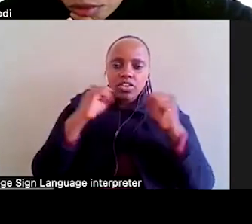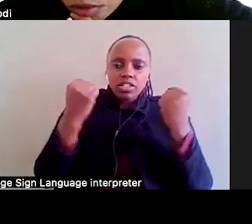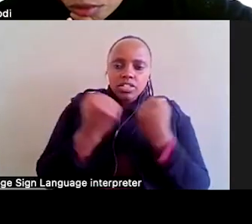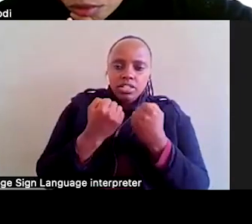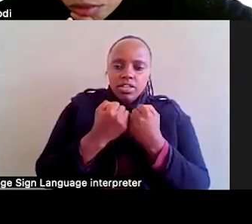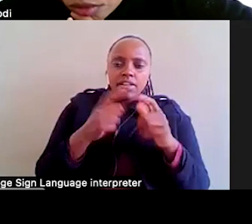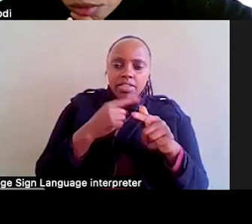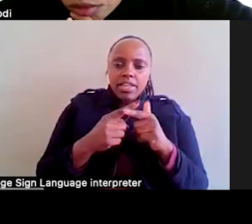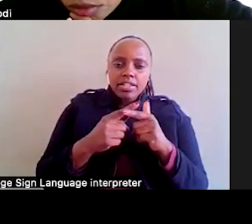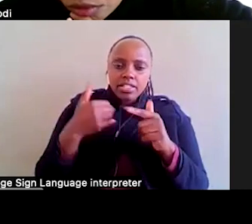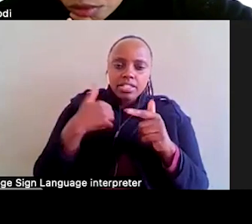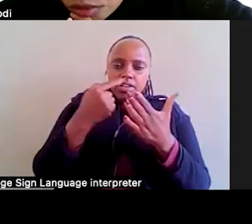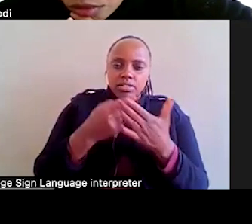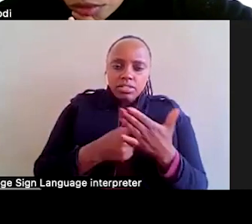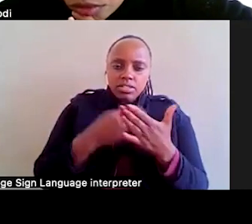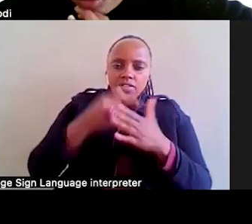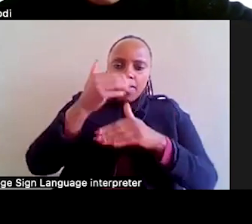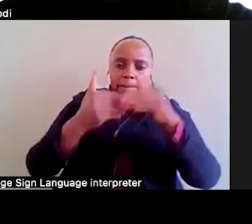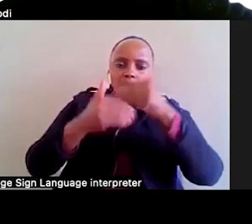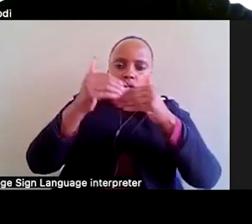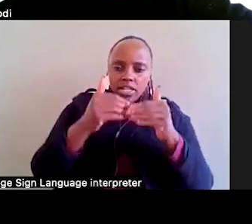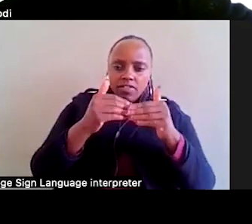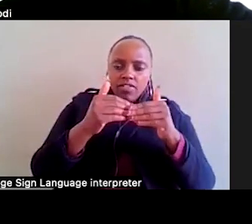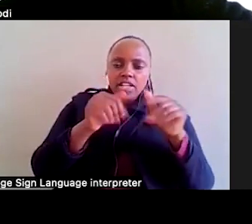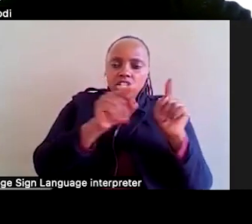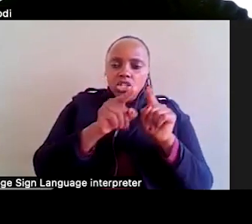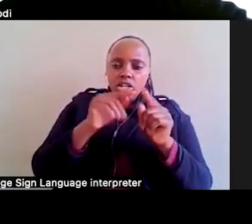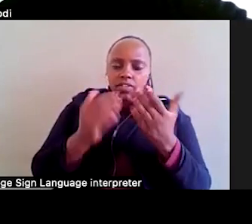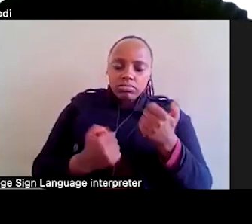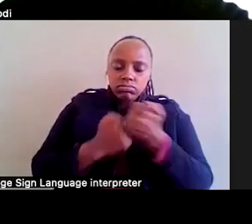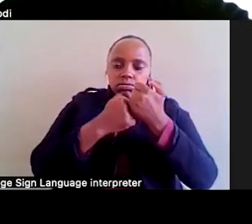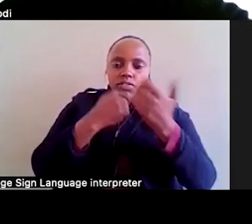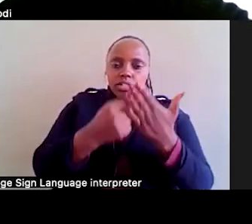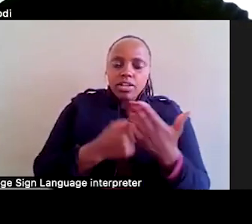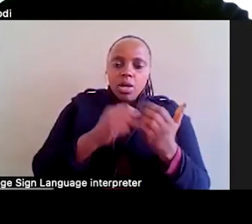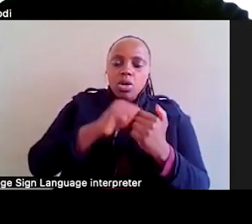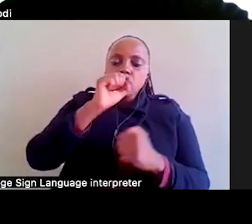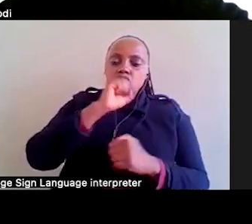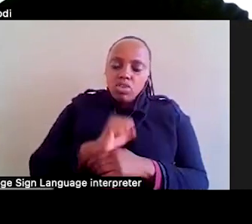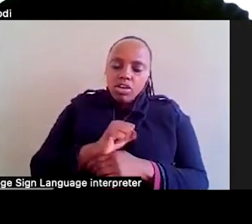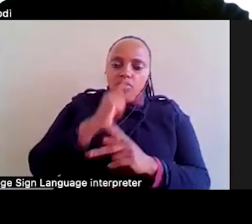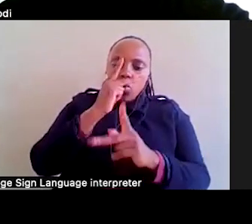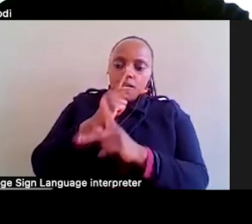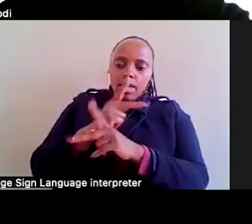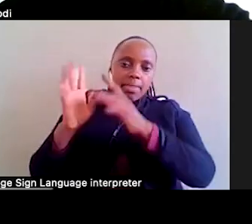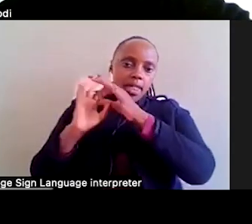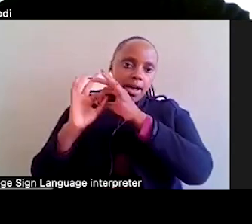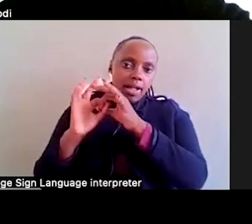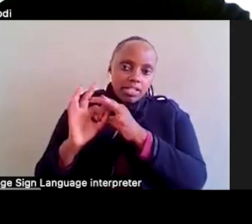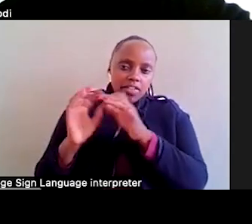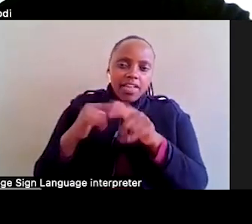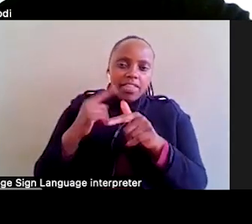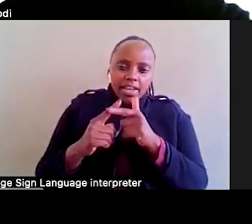promoting community dialogue and movement building. We also facilitating dialogue forums with elders as custodians of culture,